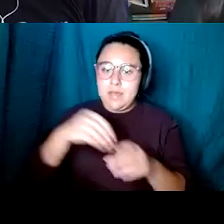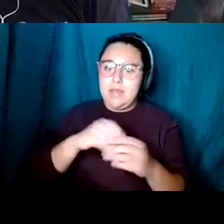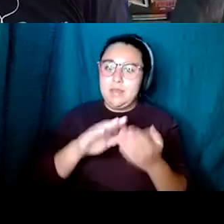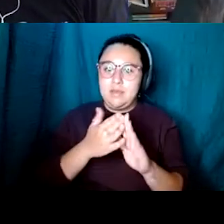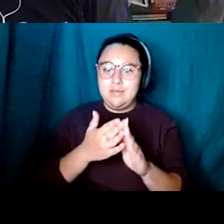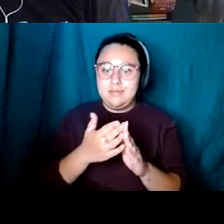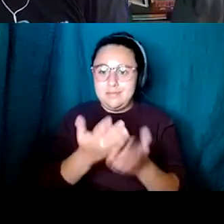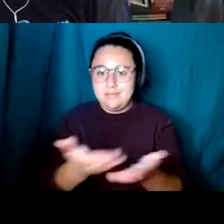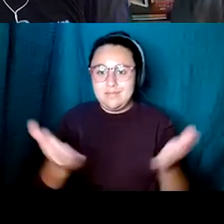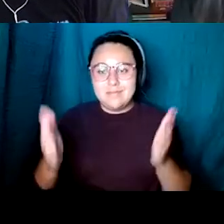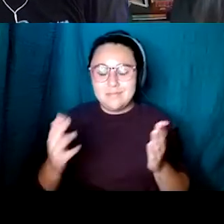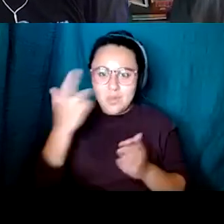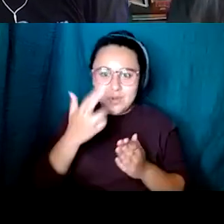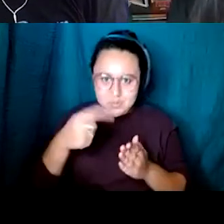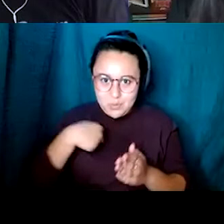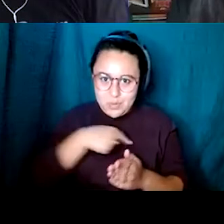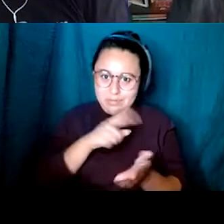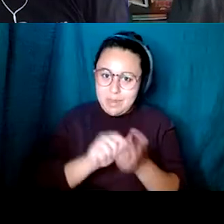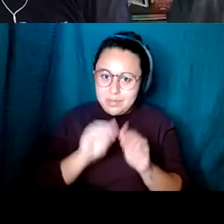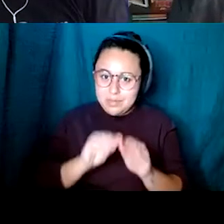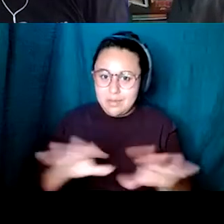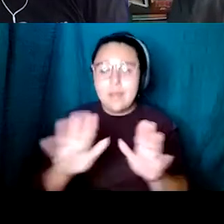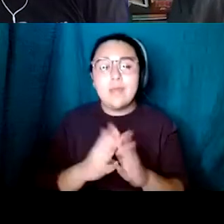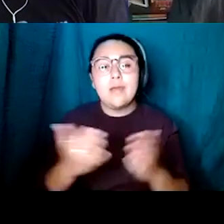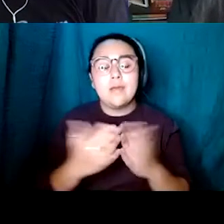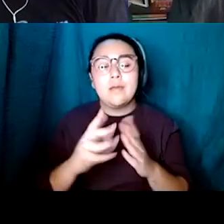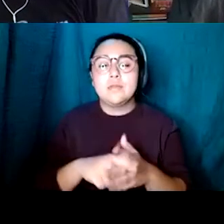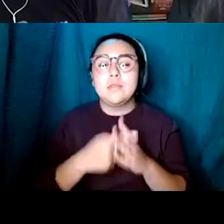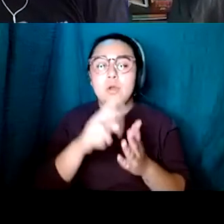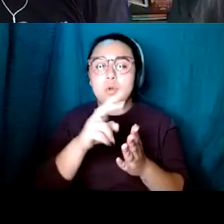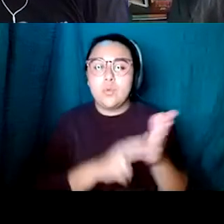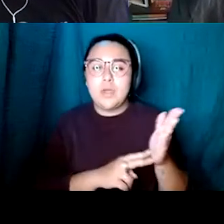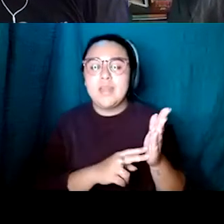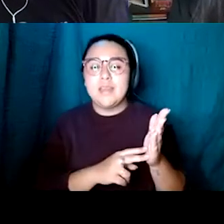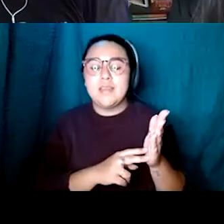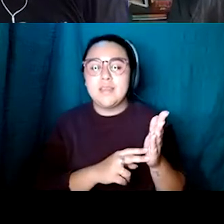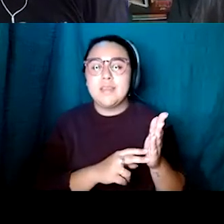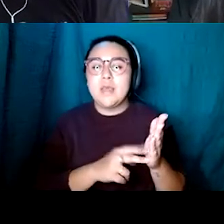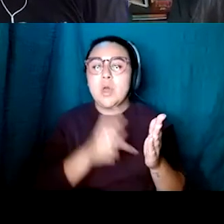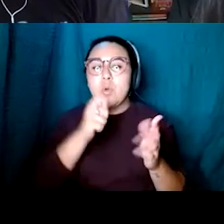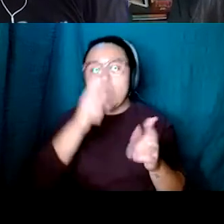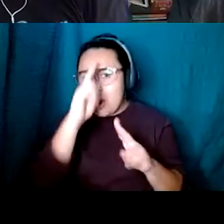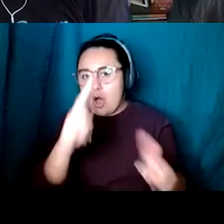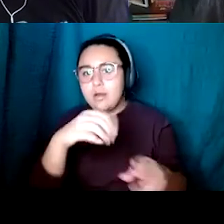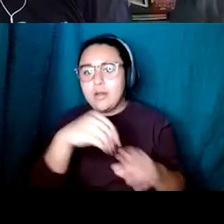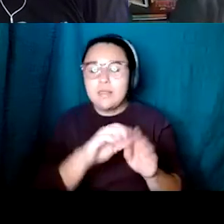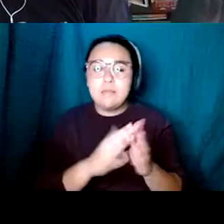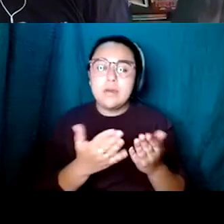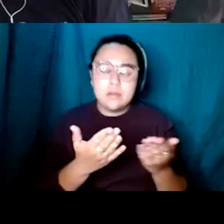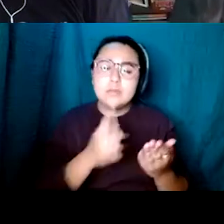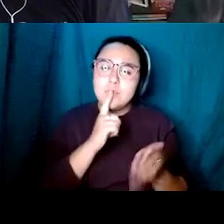the reason this book is out there. So I wanted to start off by reading the dedication to the book because I think that's really important.